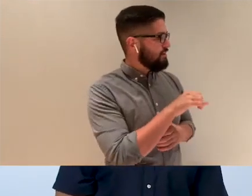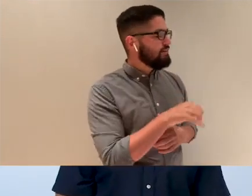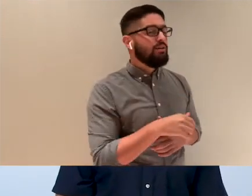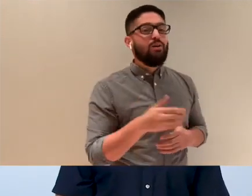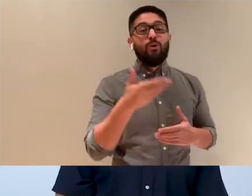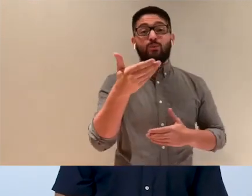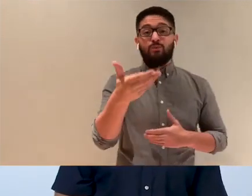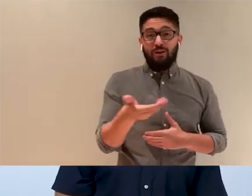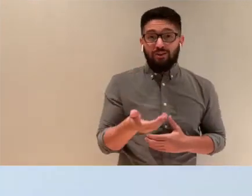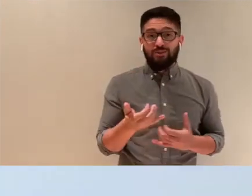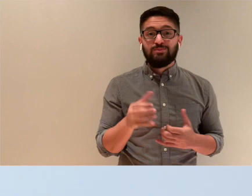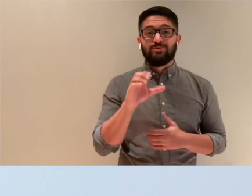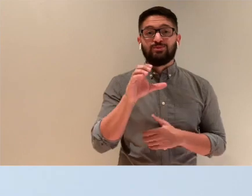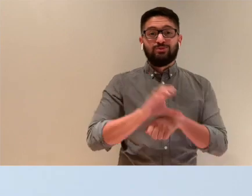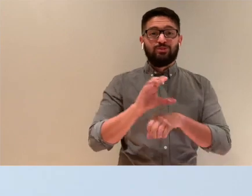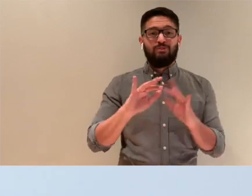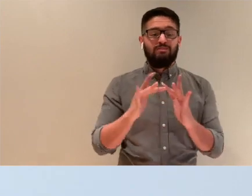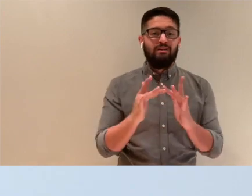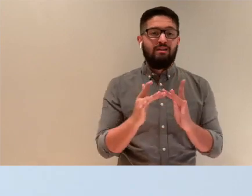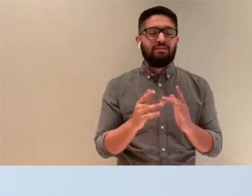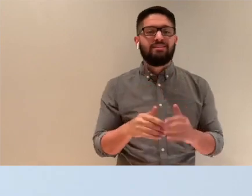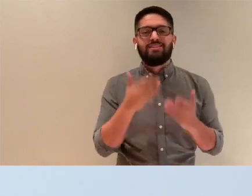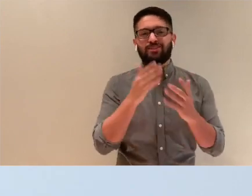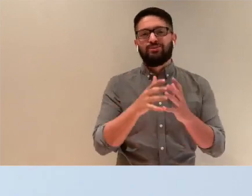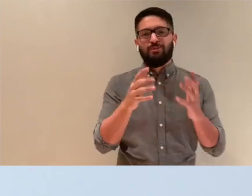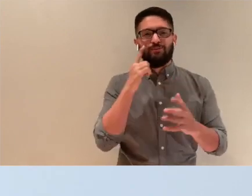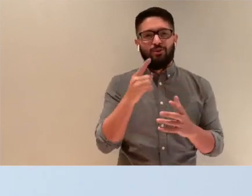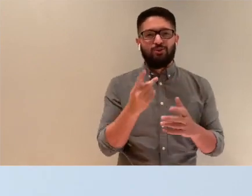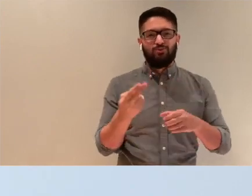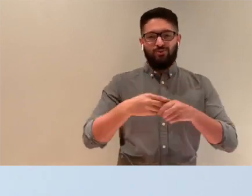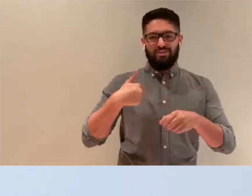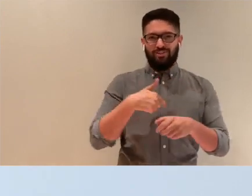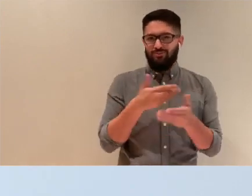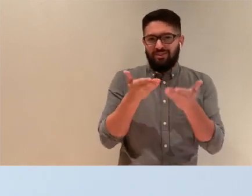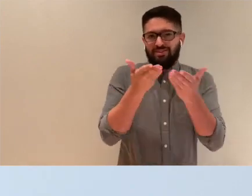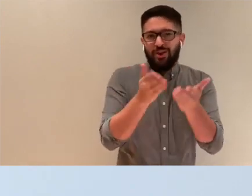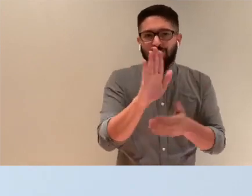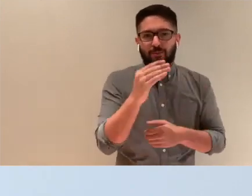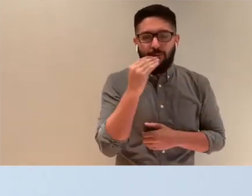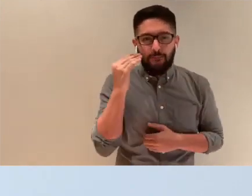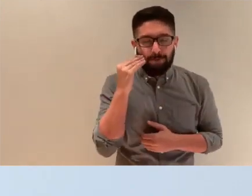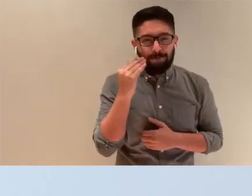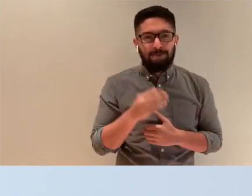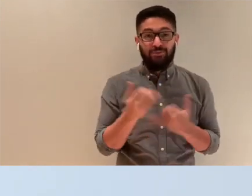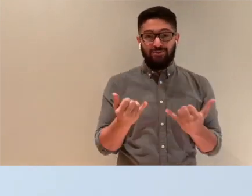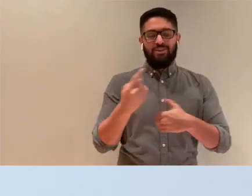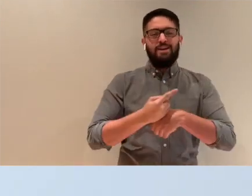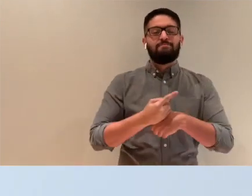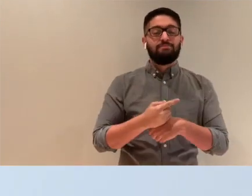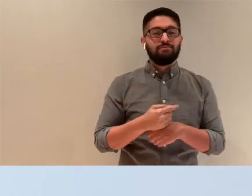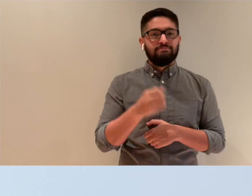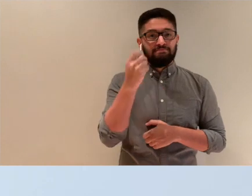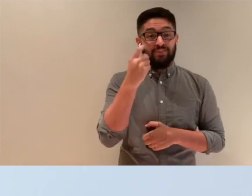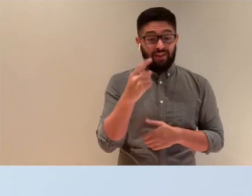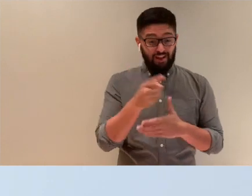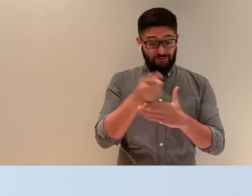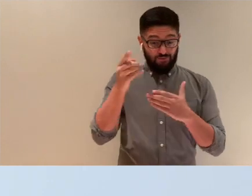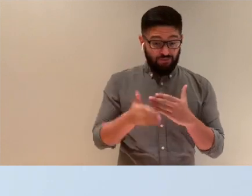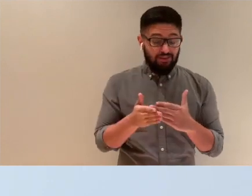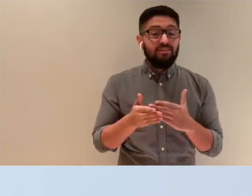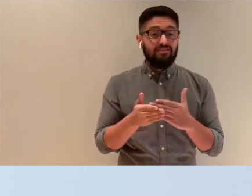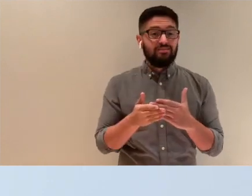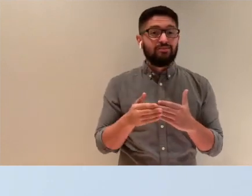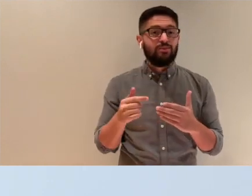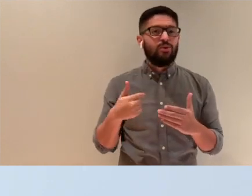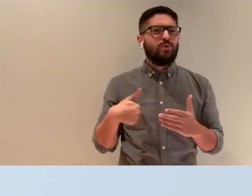welcome to Church Online, and thank you so much for joining us right there in your home today. You see, every weekend we have